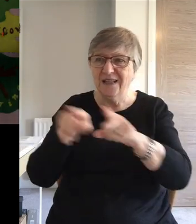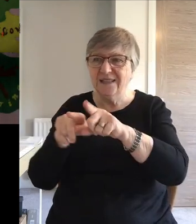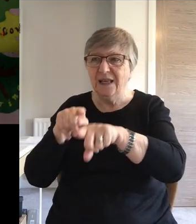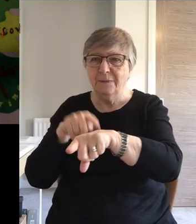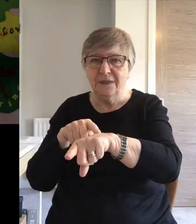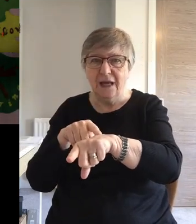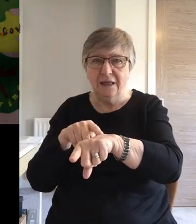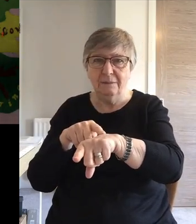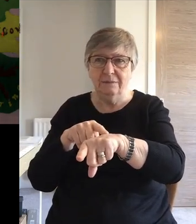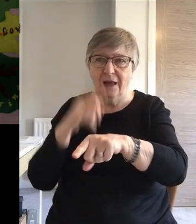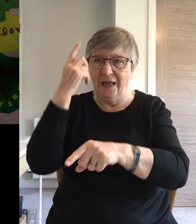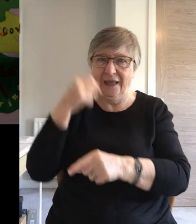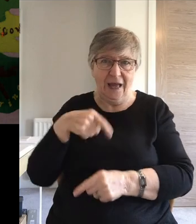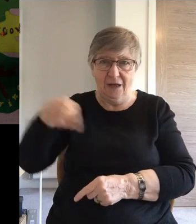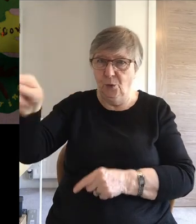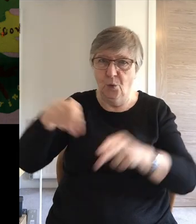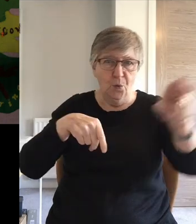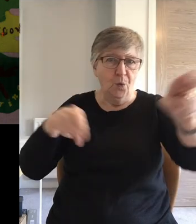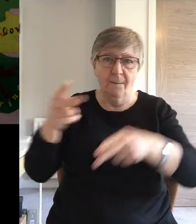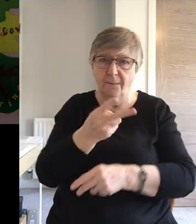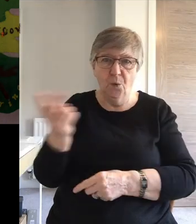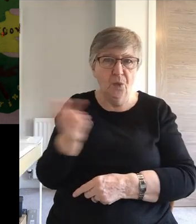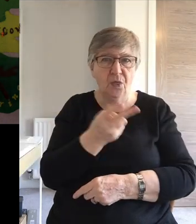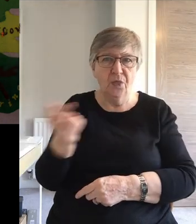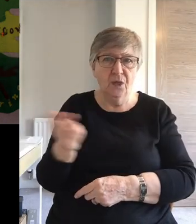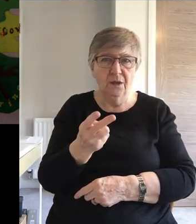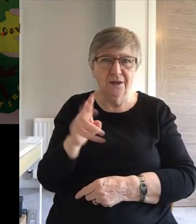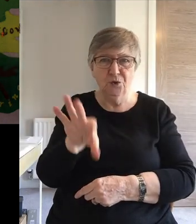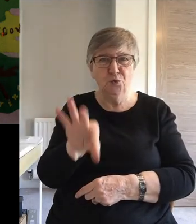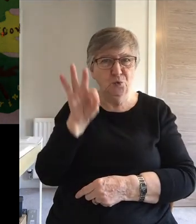time. And you can only go to one.